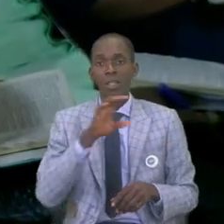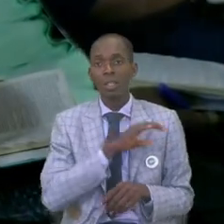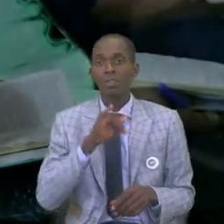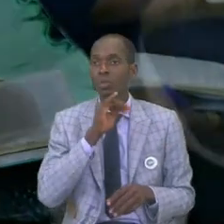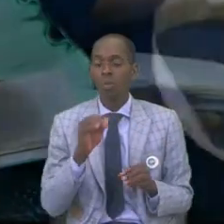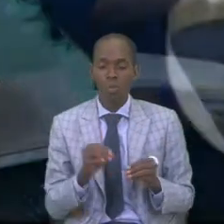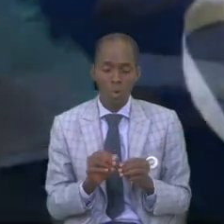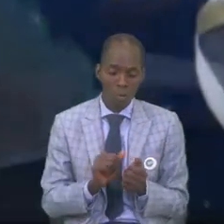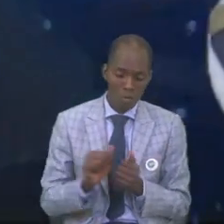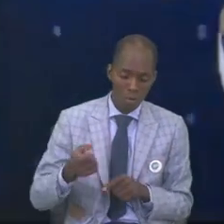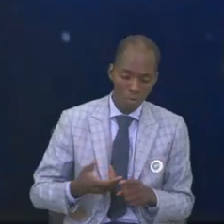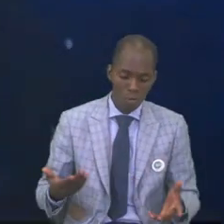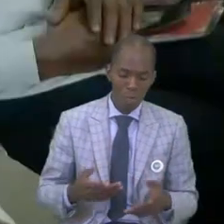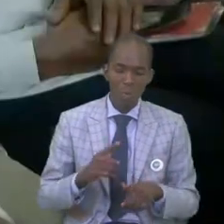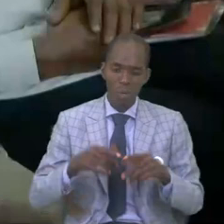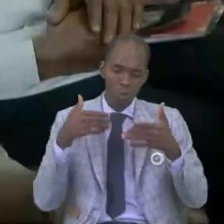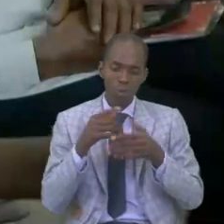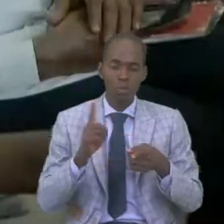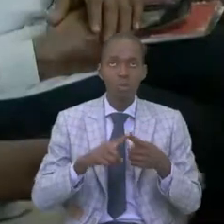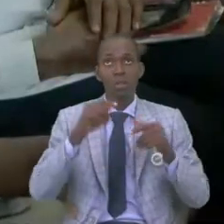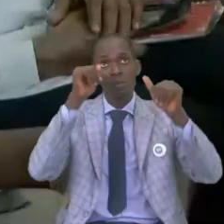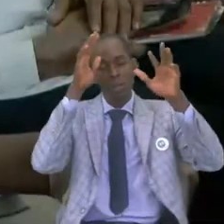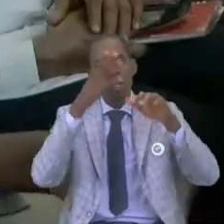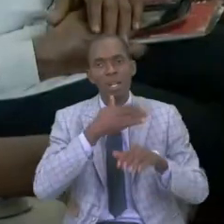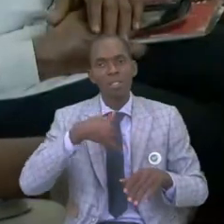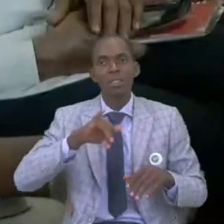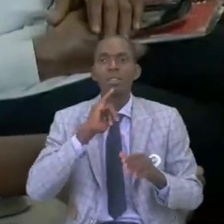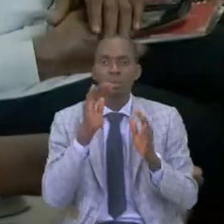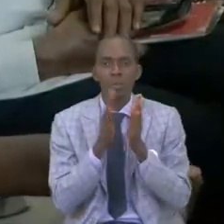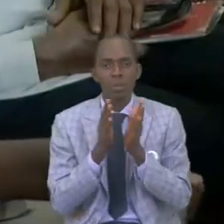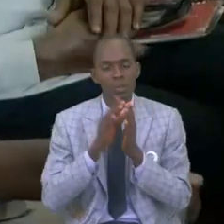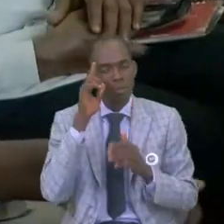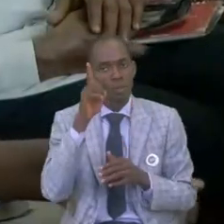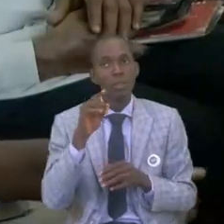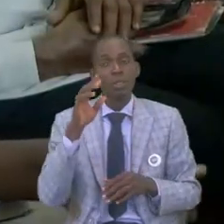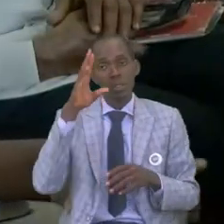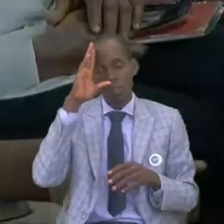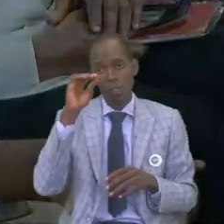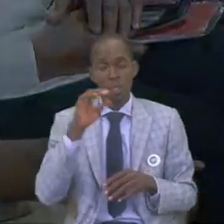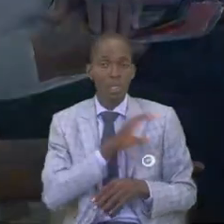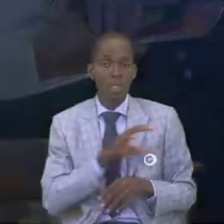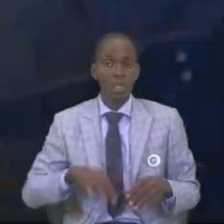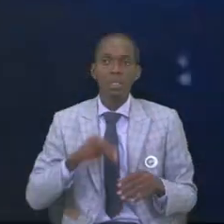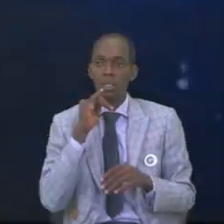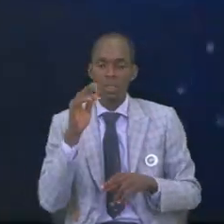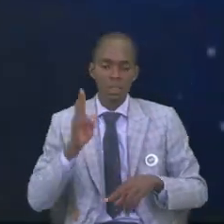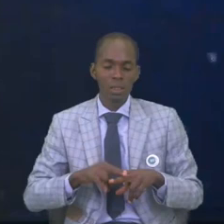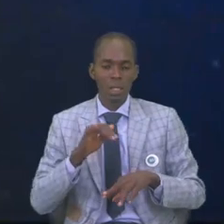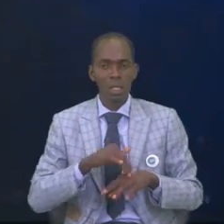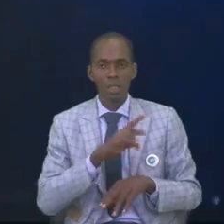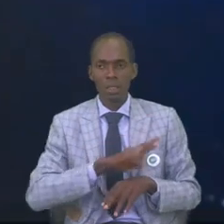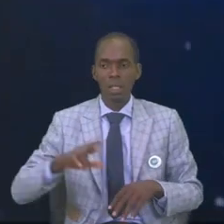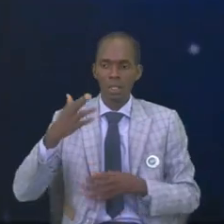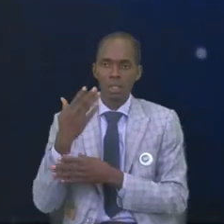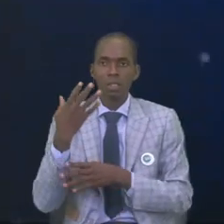and he's praying for you. He's sitting by the right hand of the Father and he's saying, Father,